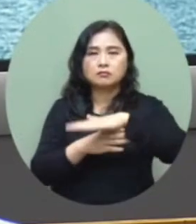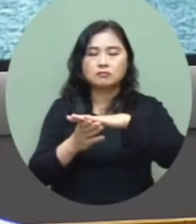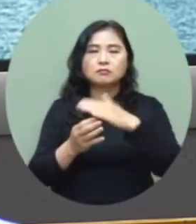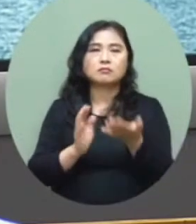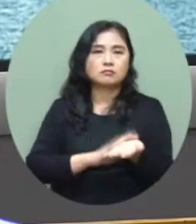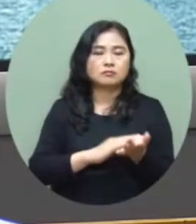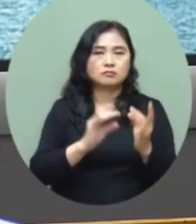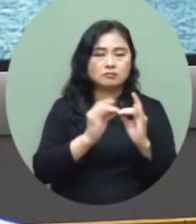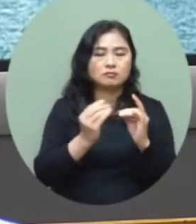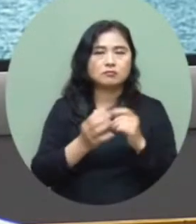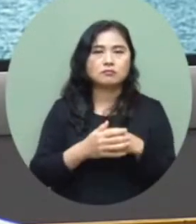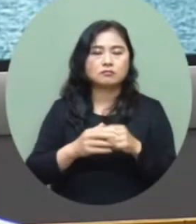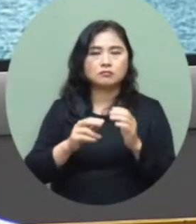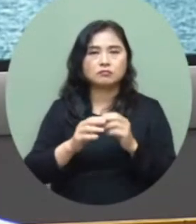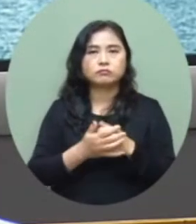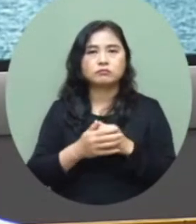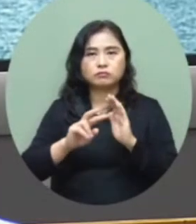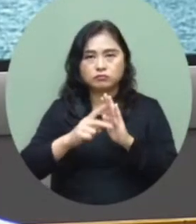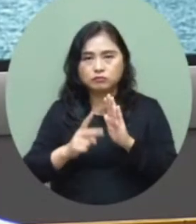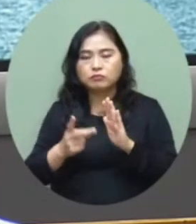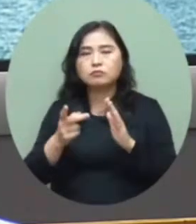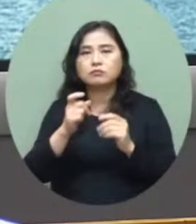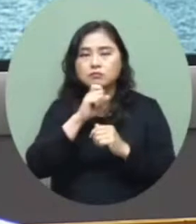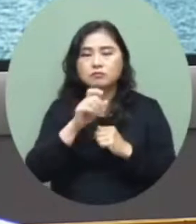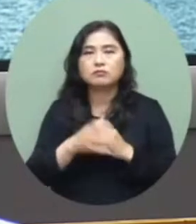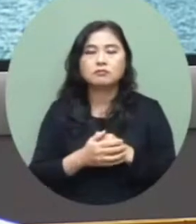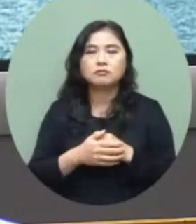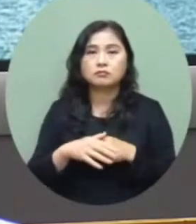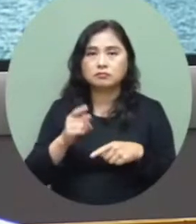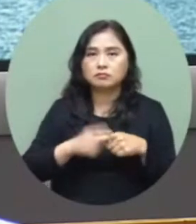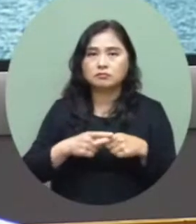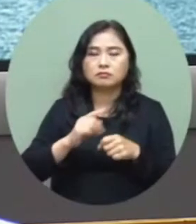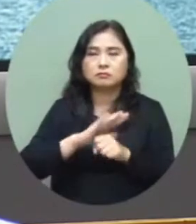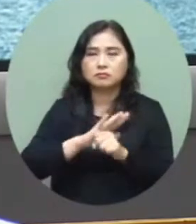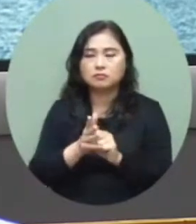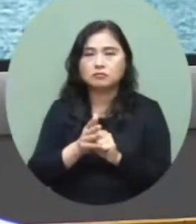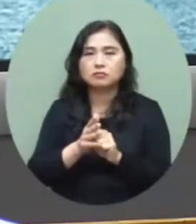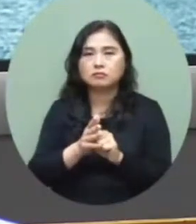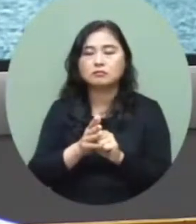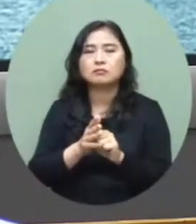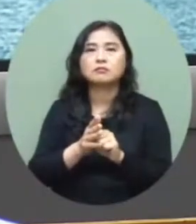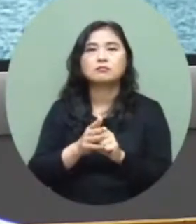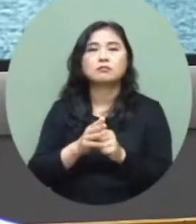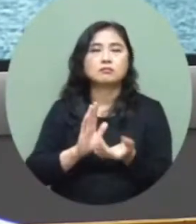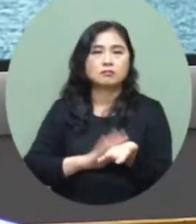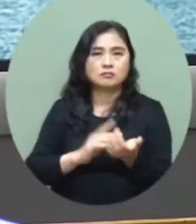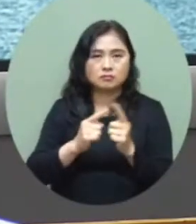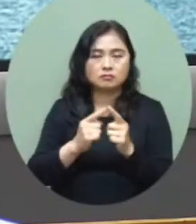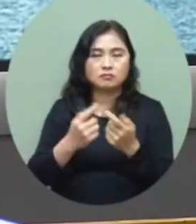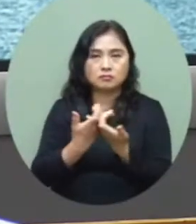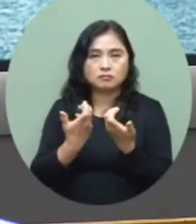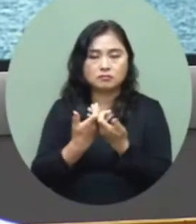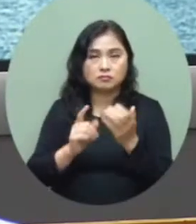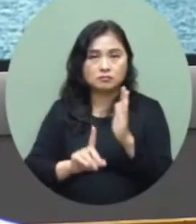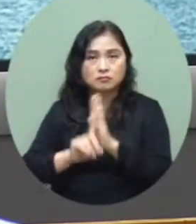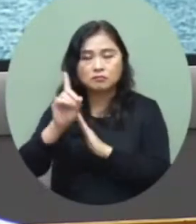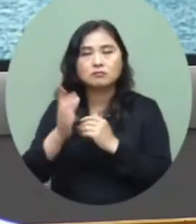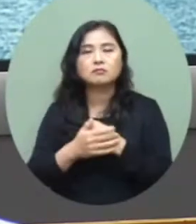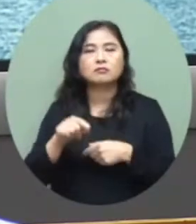hospital services. And these wards have been appropriately altered. And if there is